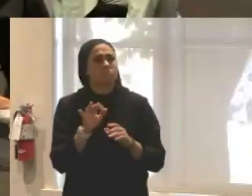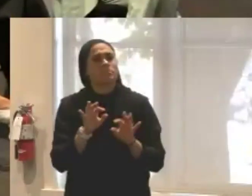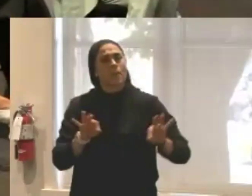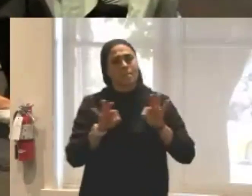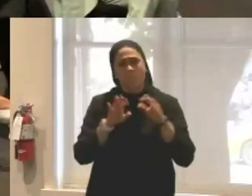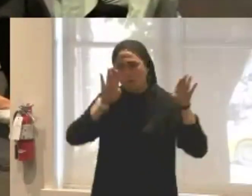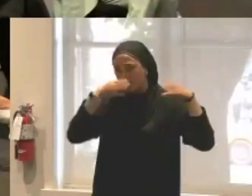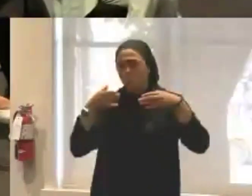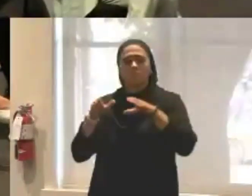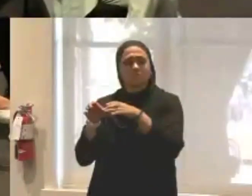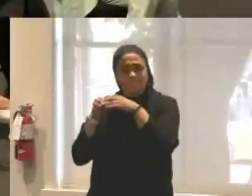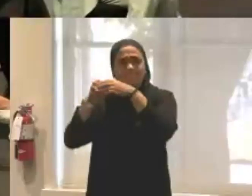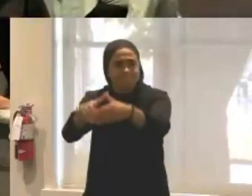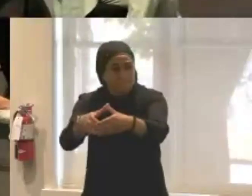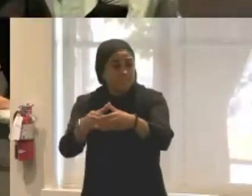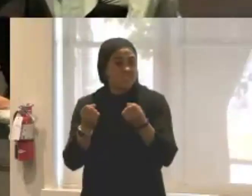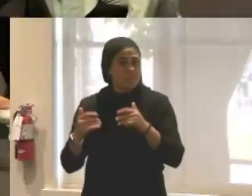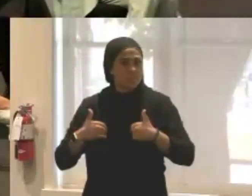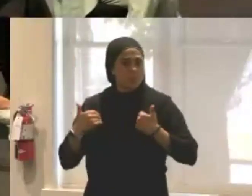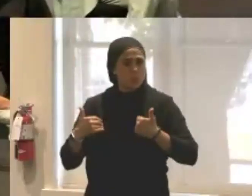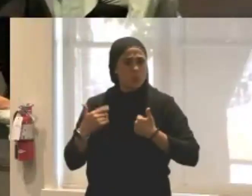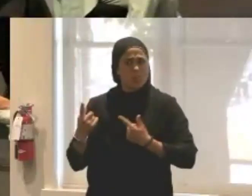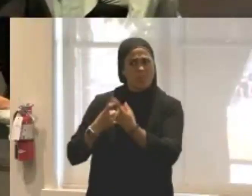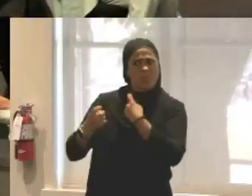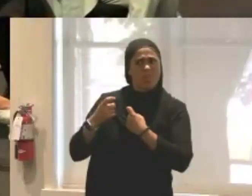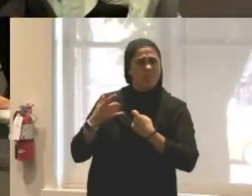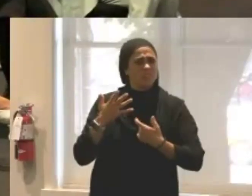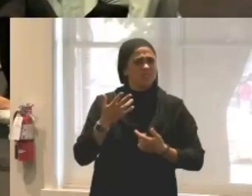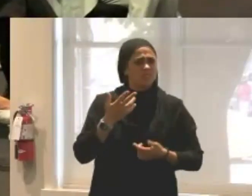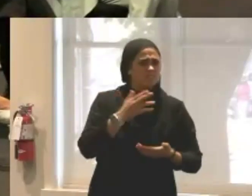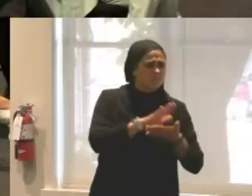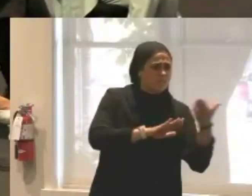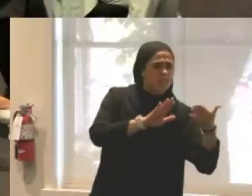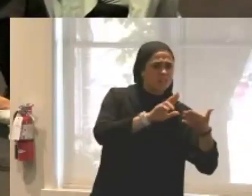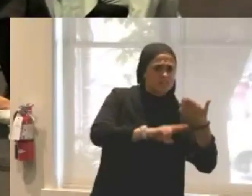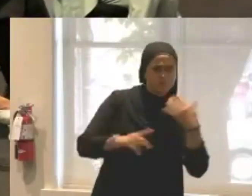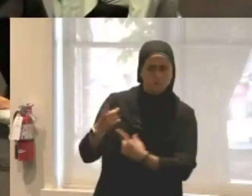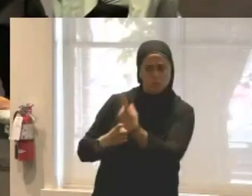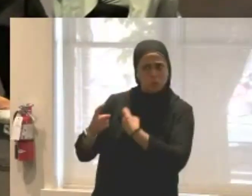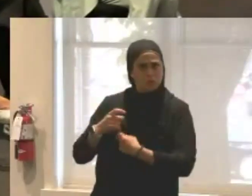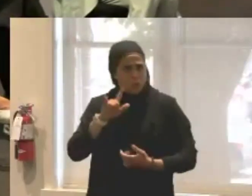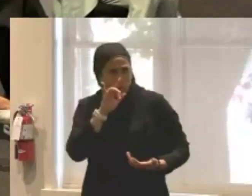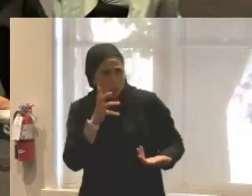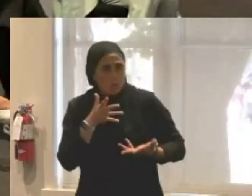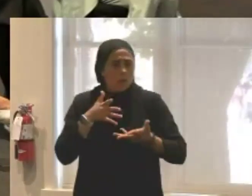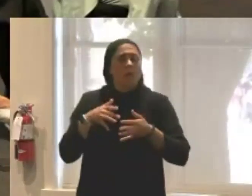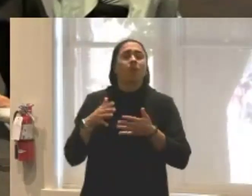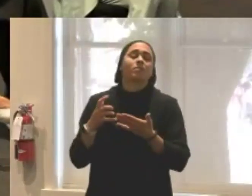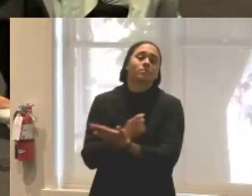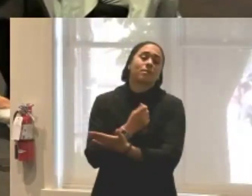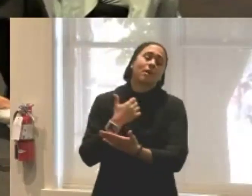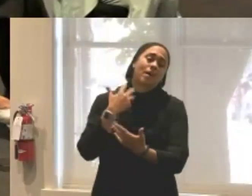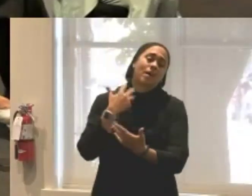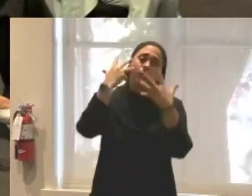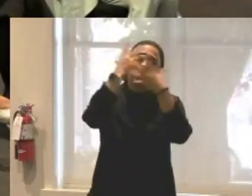well, because there's a lot of youth that have so many questions about post-secondary, about their high school journey, how that looks. So we have a